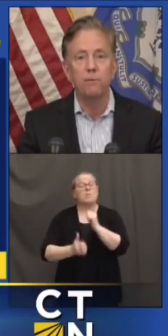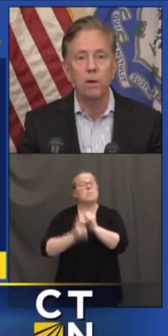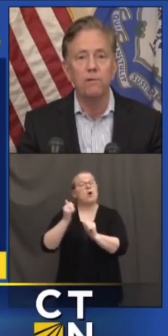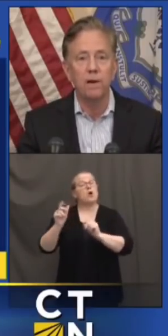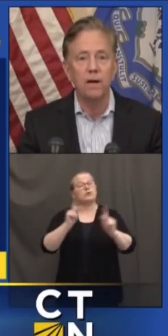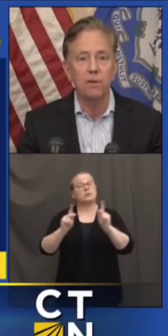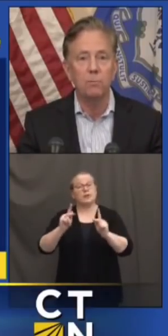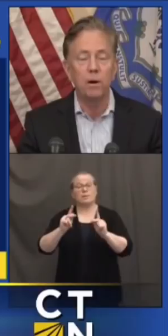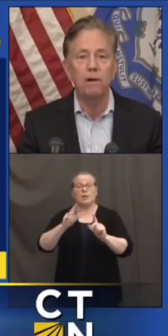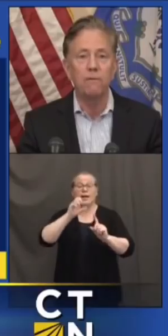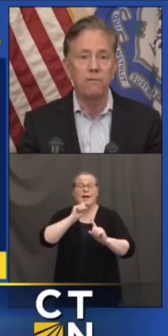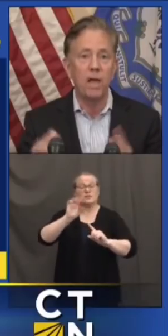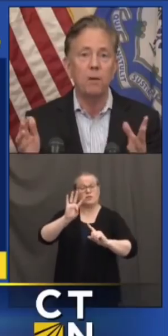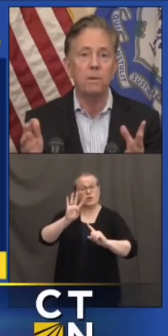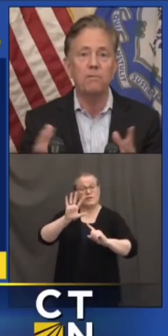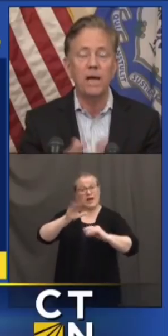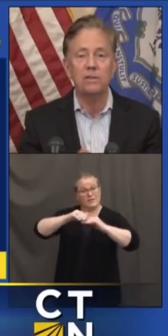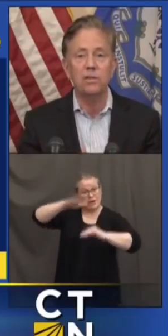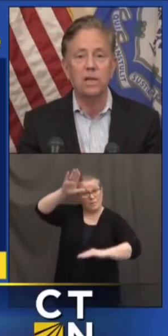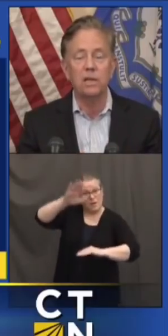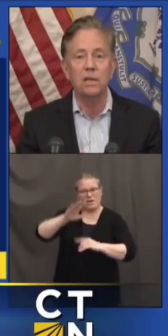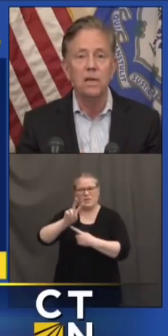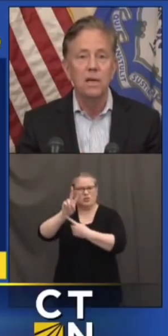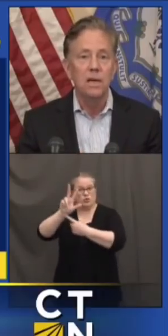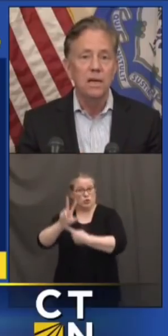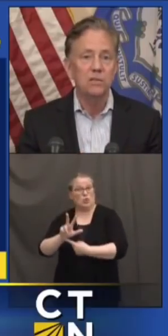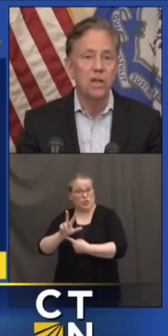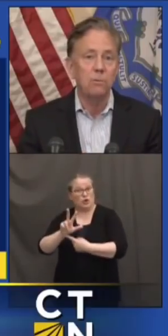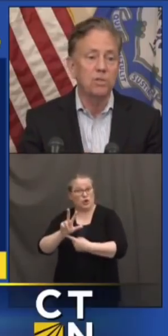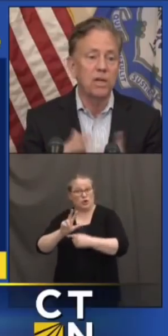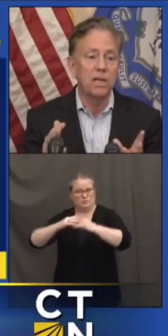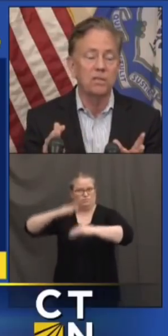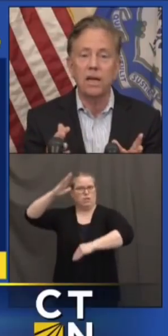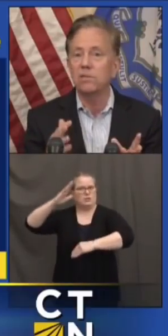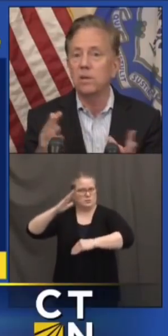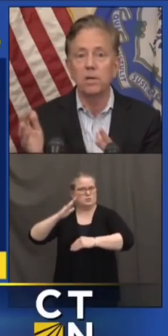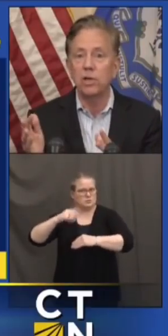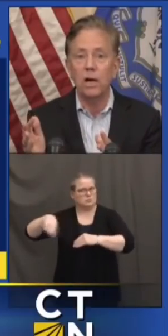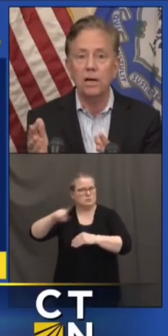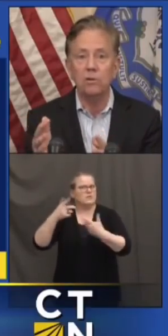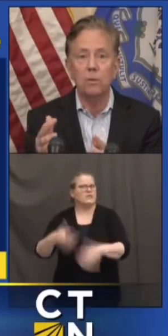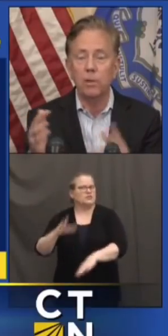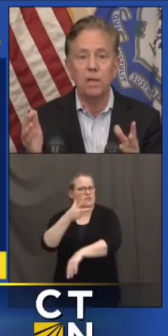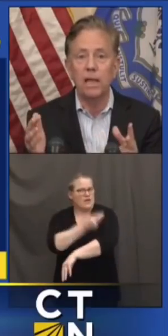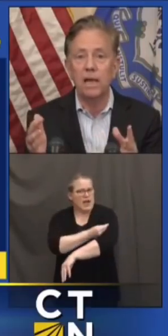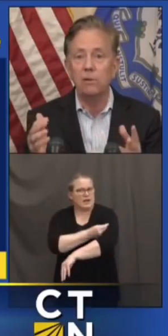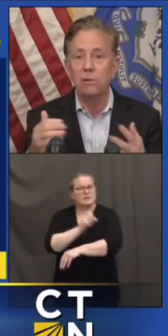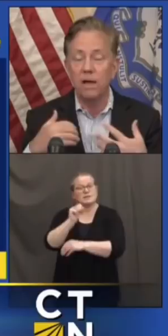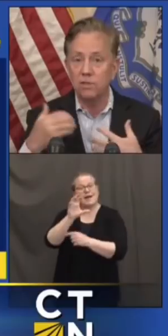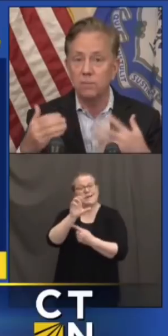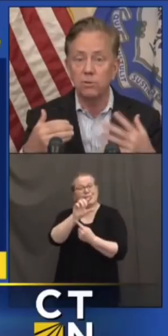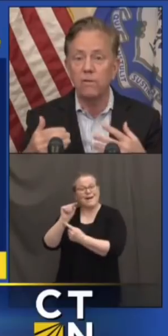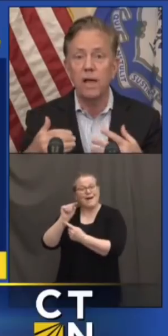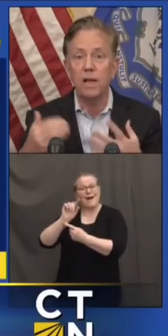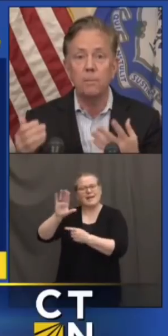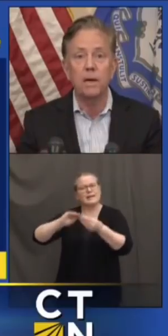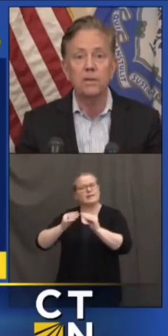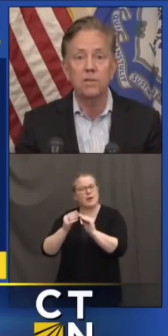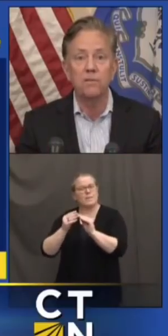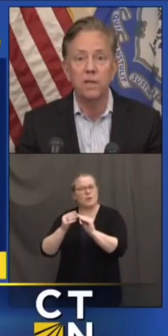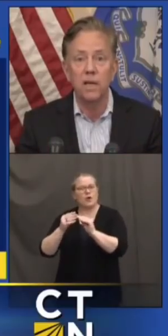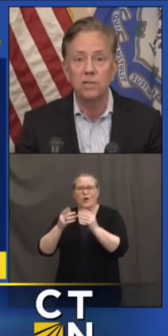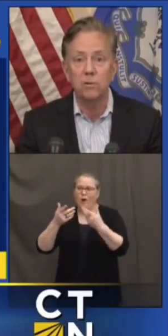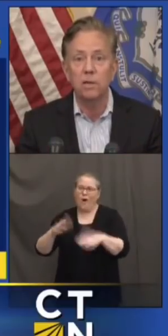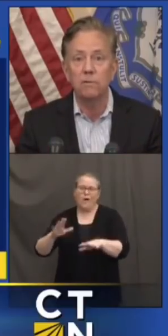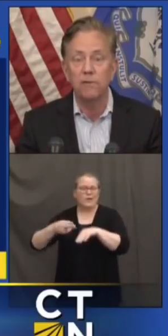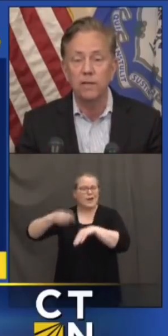people 45 and above have now been vaccinated. And Scott was saying it's obviously a much higher number than that who have some sort of antibodies